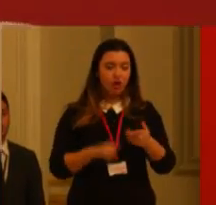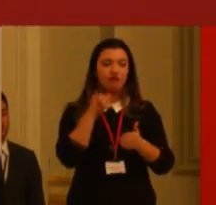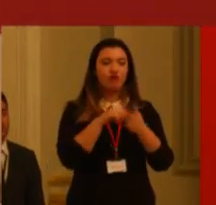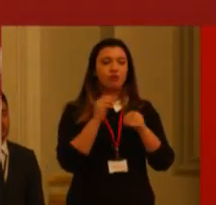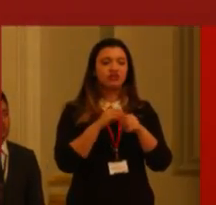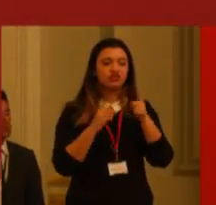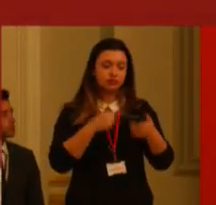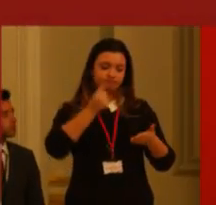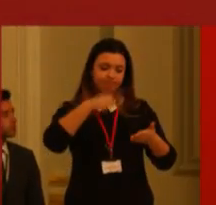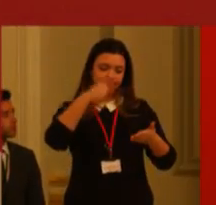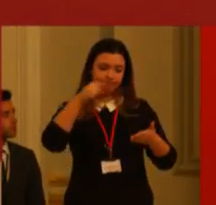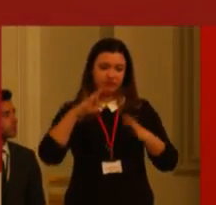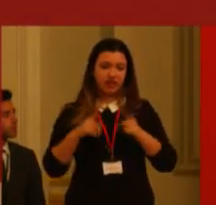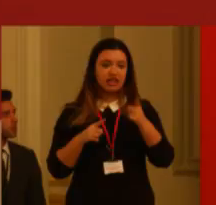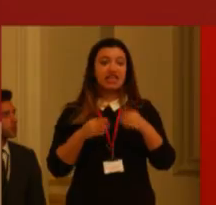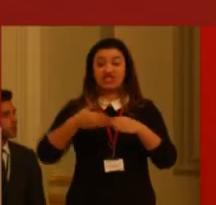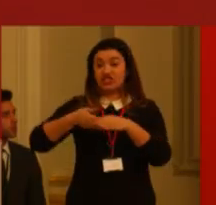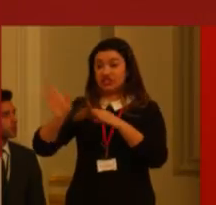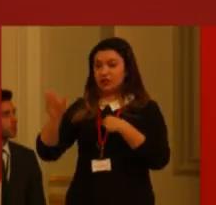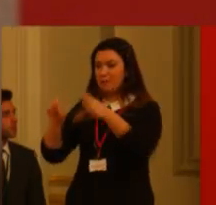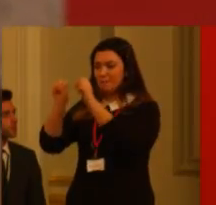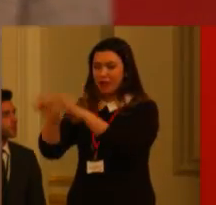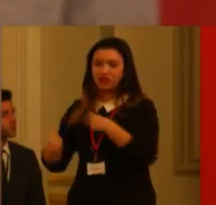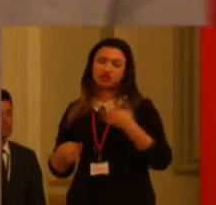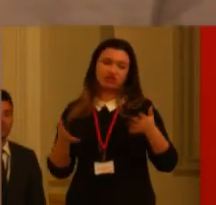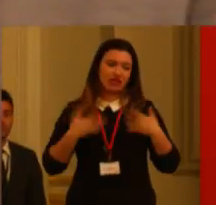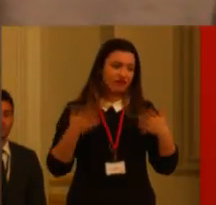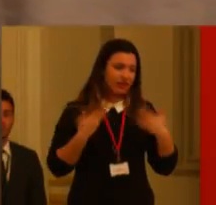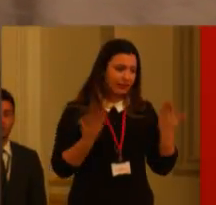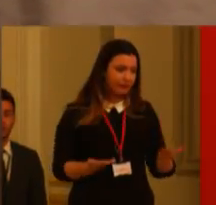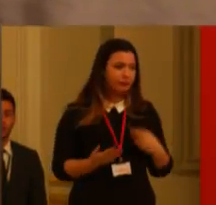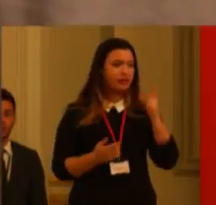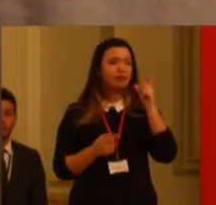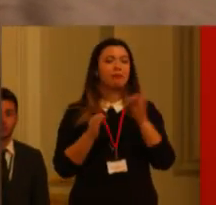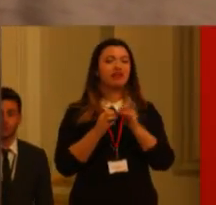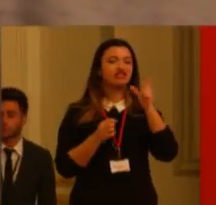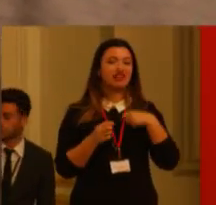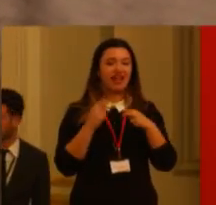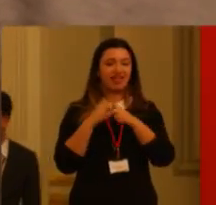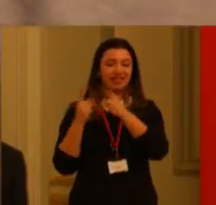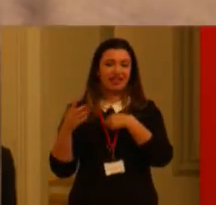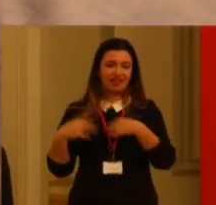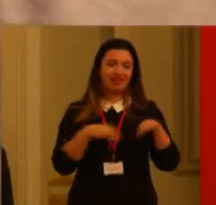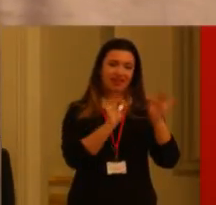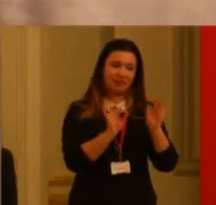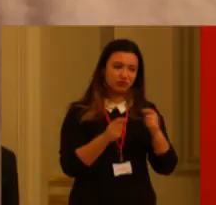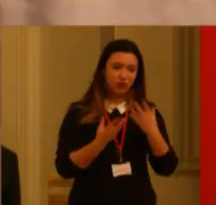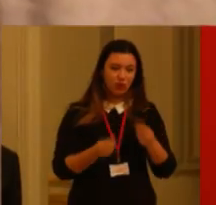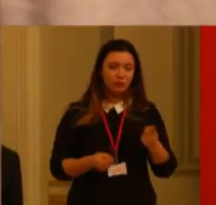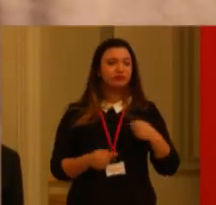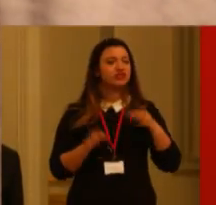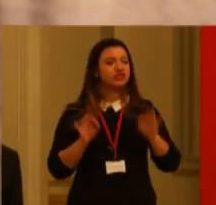but before we do that, I'd like to make a reminder. We would like to kindly ask you to fill in the surveys that we have put in the